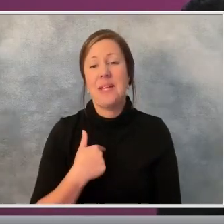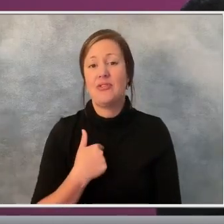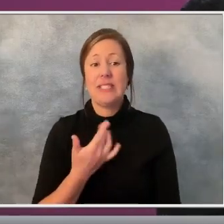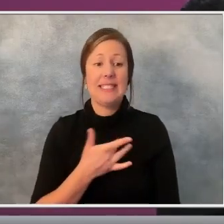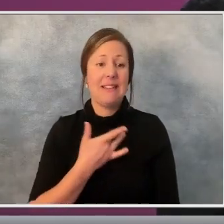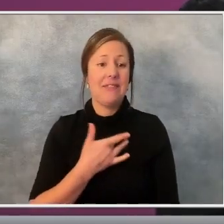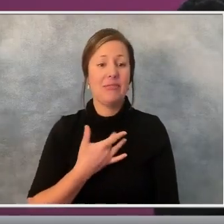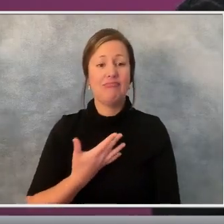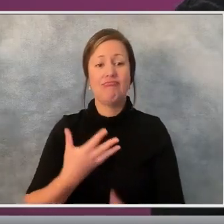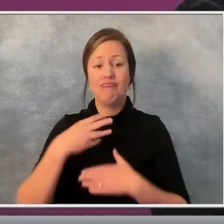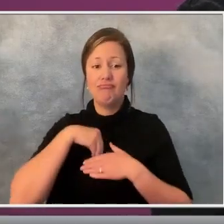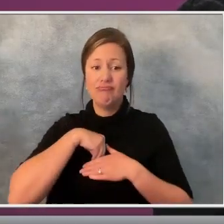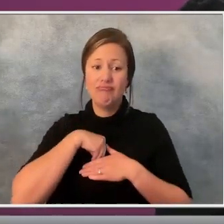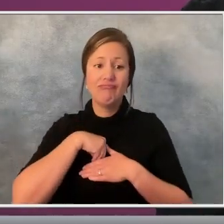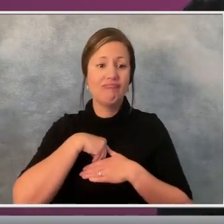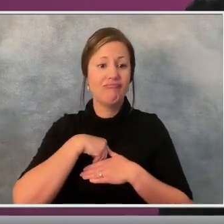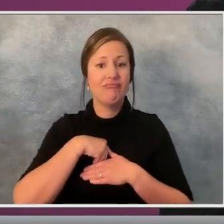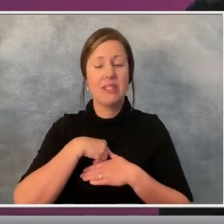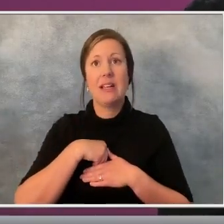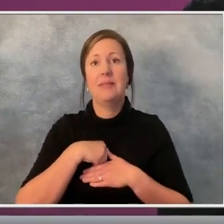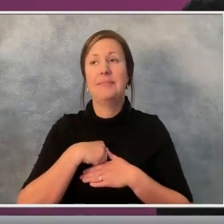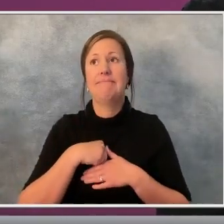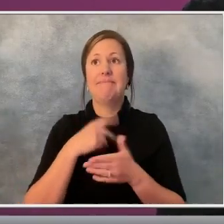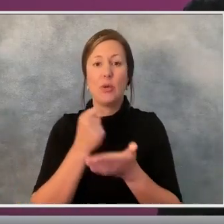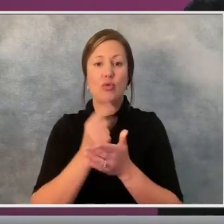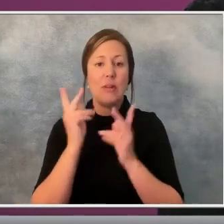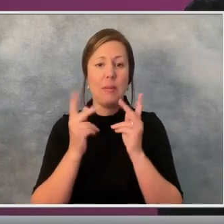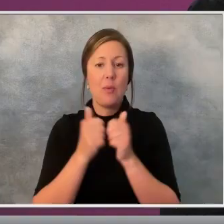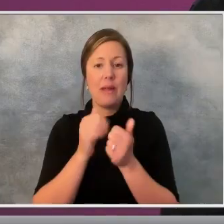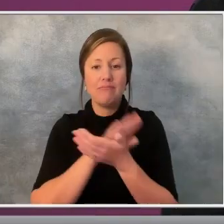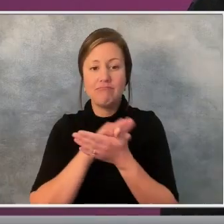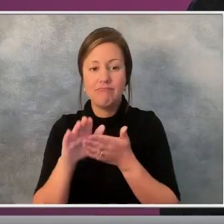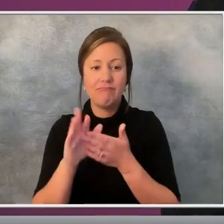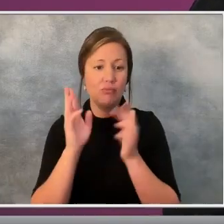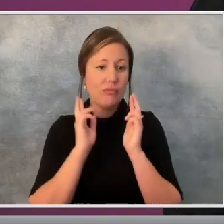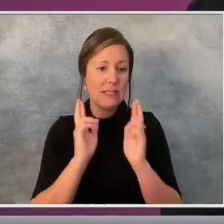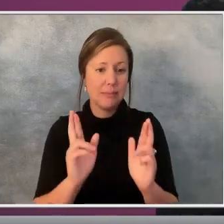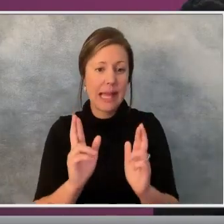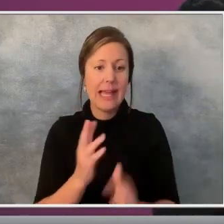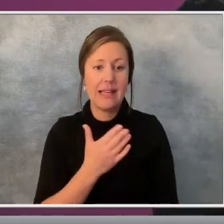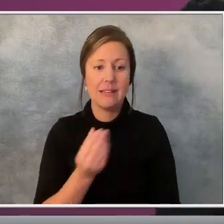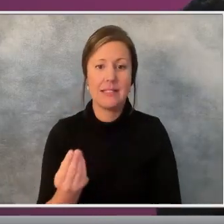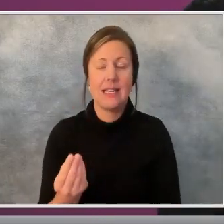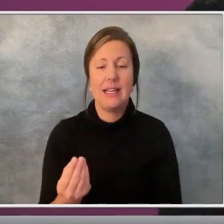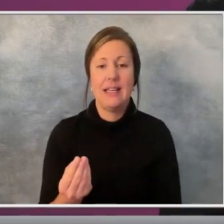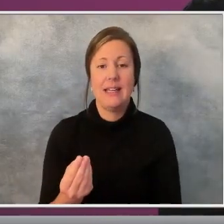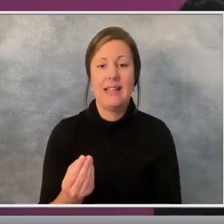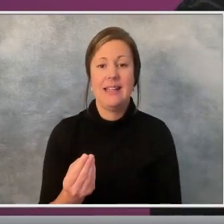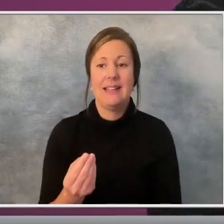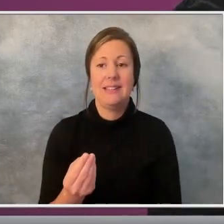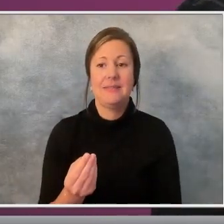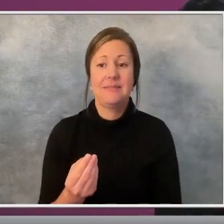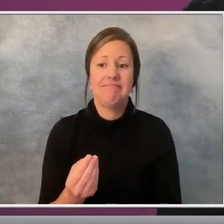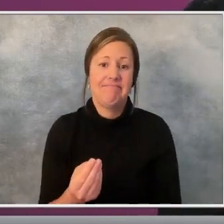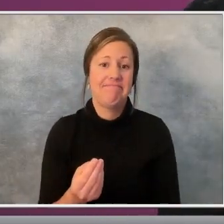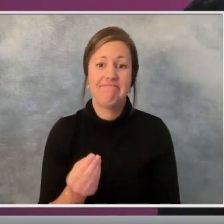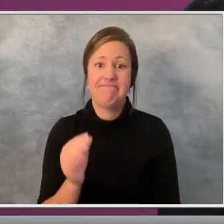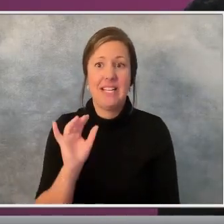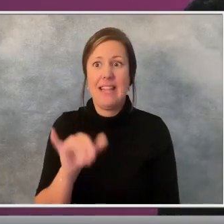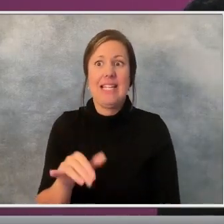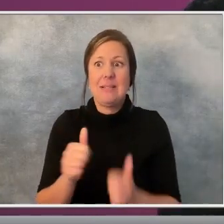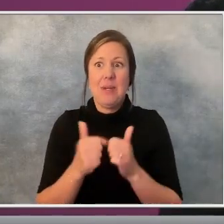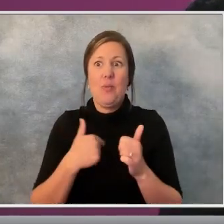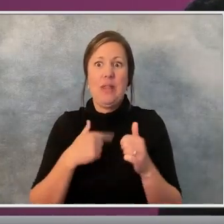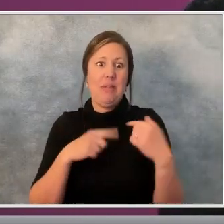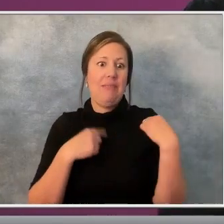know, with kindness and respect, you know, and it just kind of, it's been with me, you know, for a very long time, you